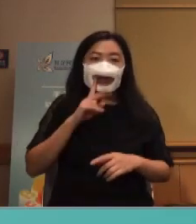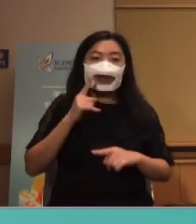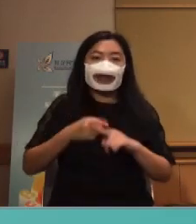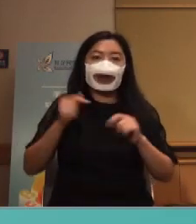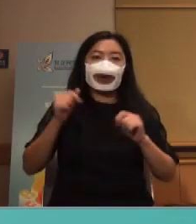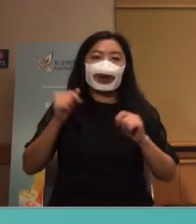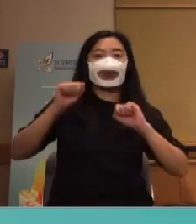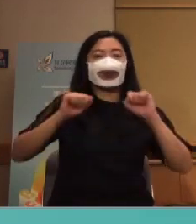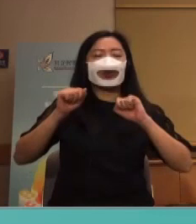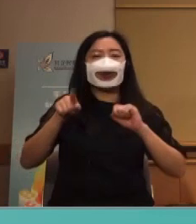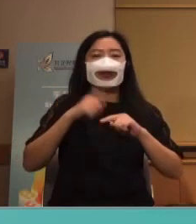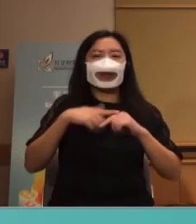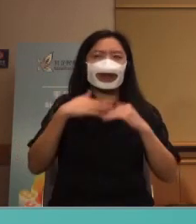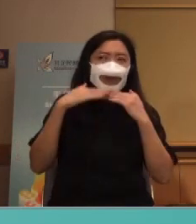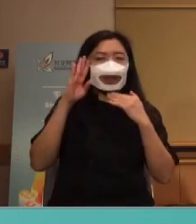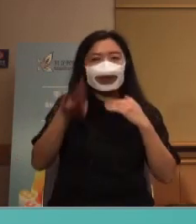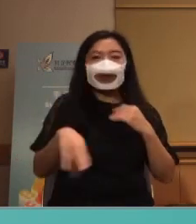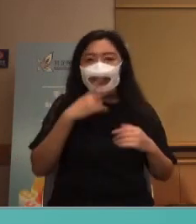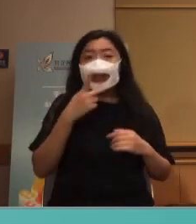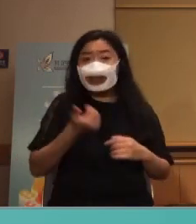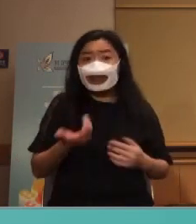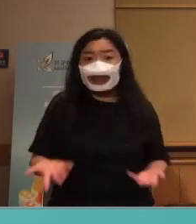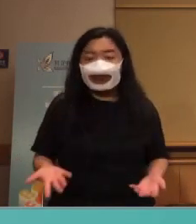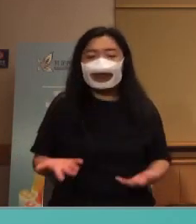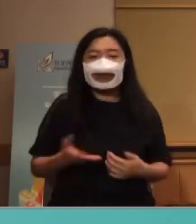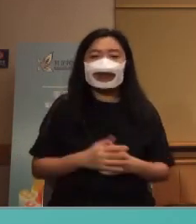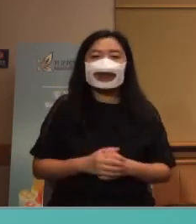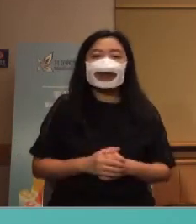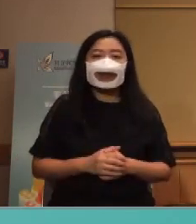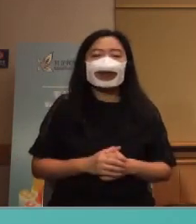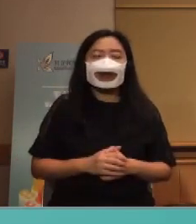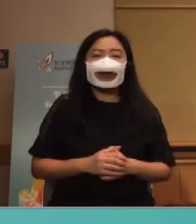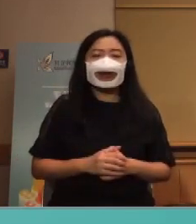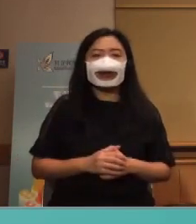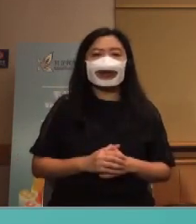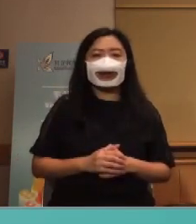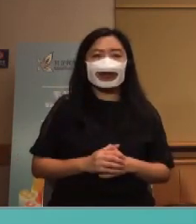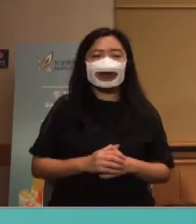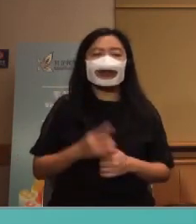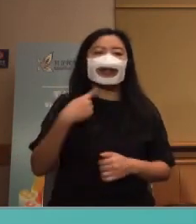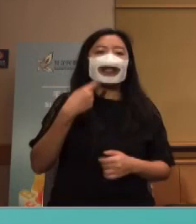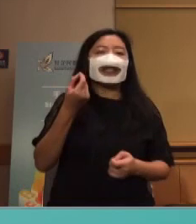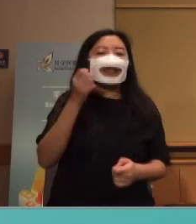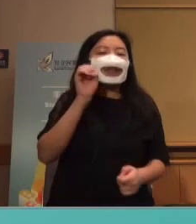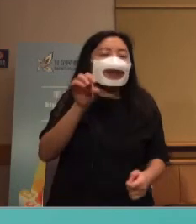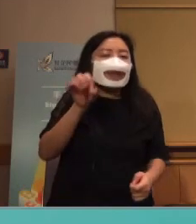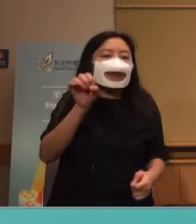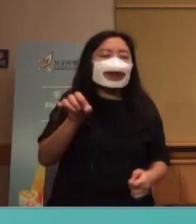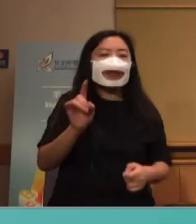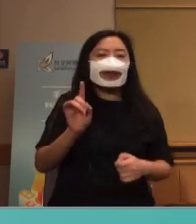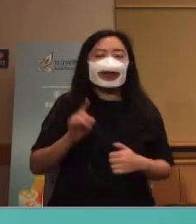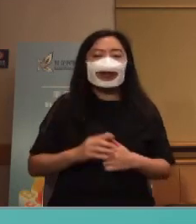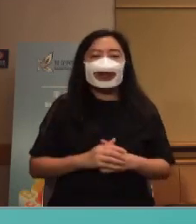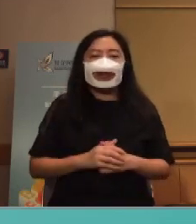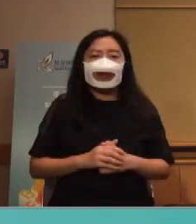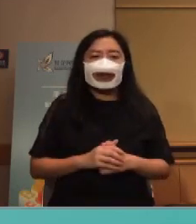also do with an Eventbrite. The smaller questions are, what do you think impact projects in Web3